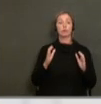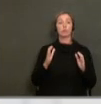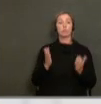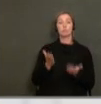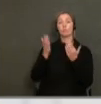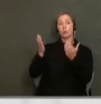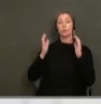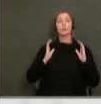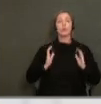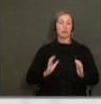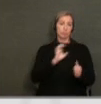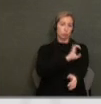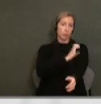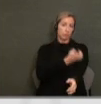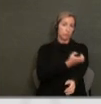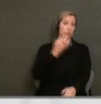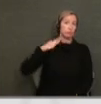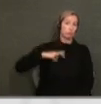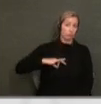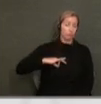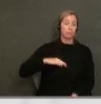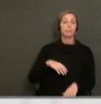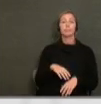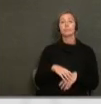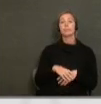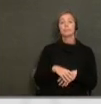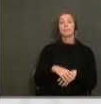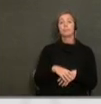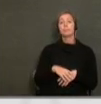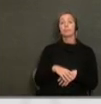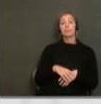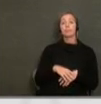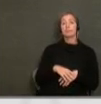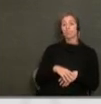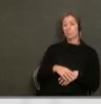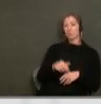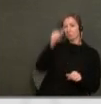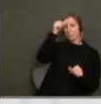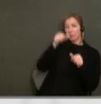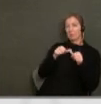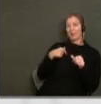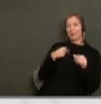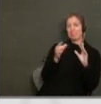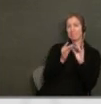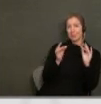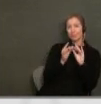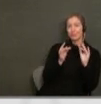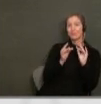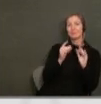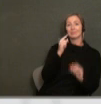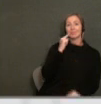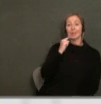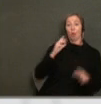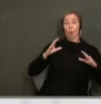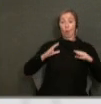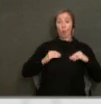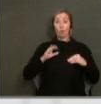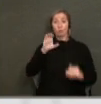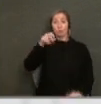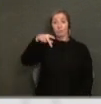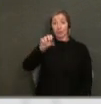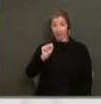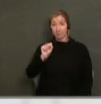may recall I mentioned earlier that the city of San Antonio is the owner of CPS and we get 14% of their